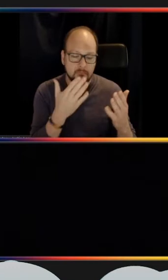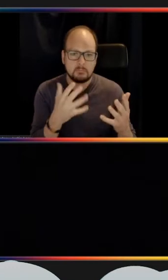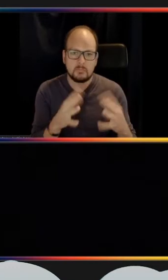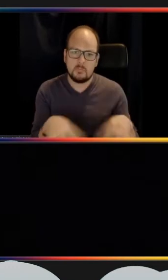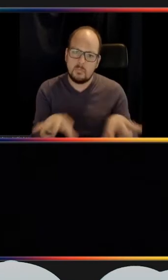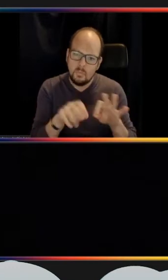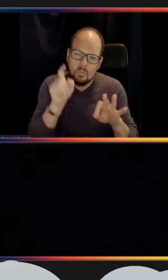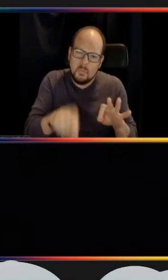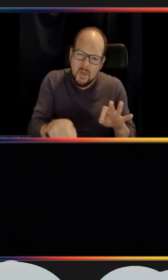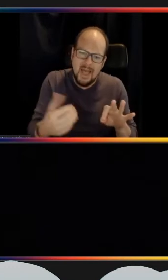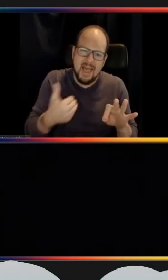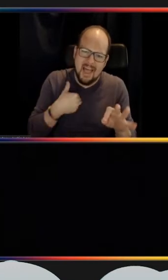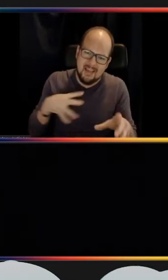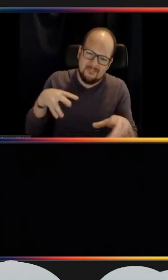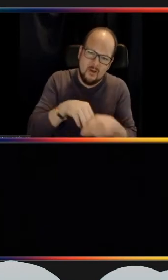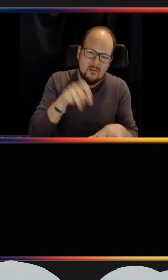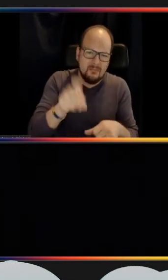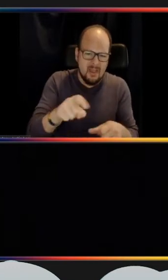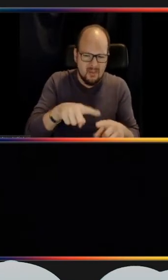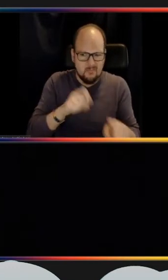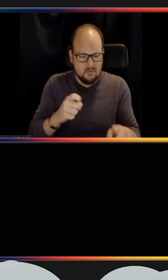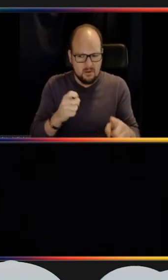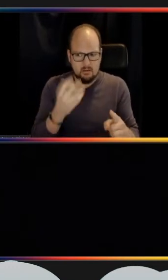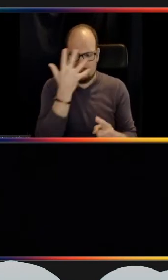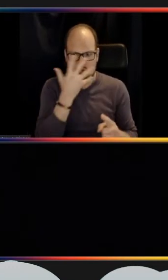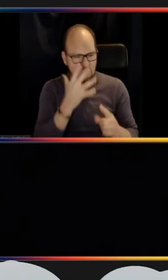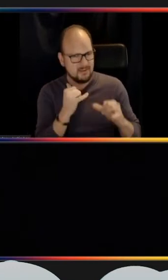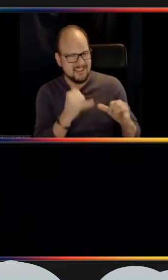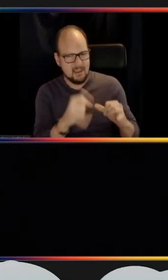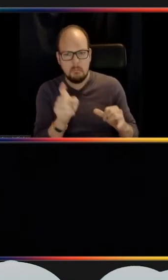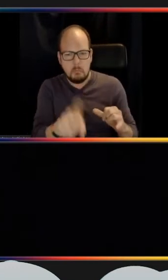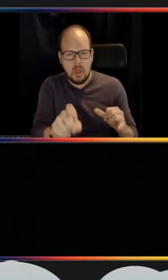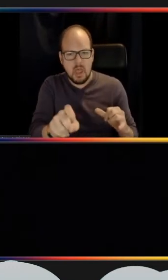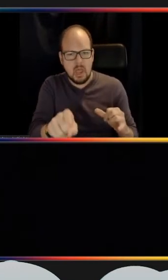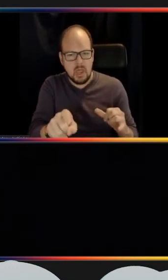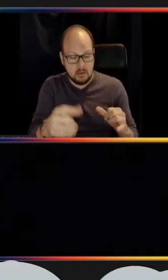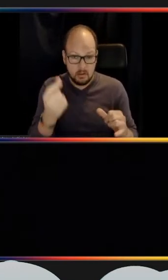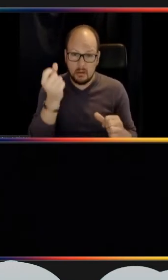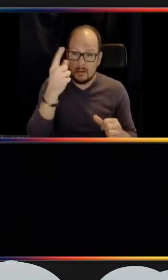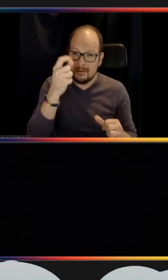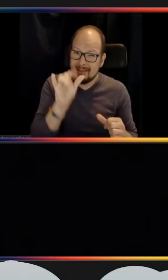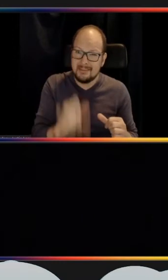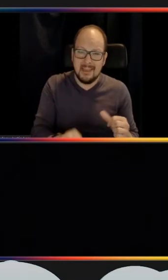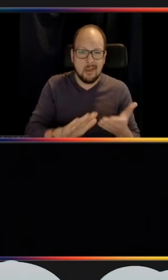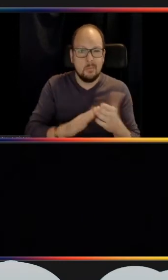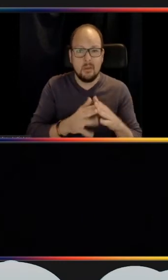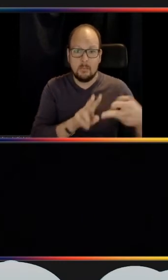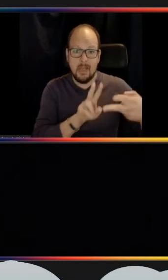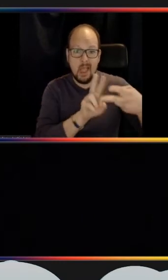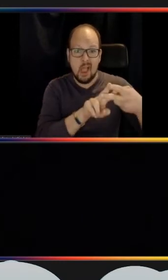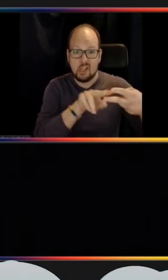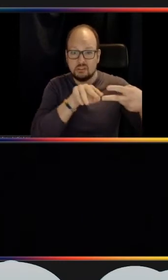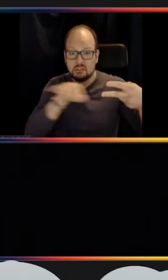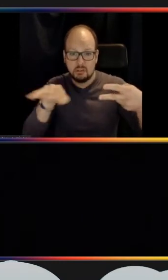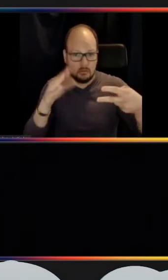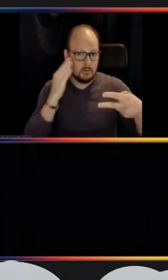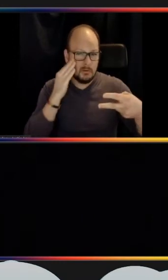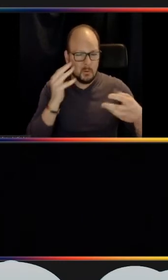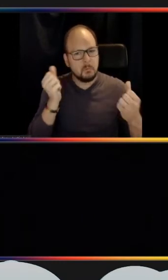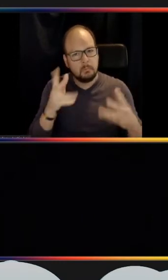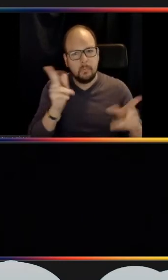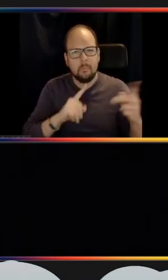and it's something that has, I feel like, become a hashtag, and so people don't like listen to the weight of it as much.